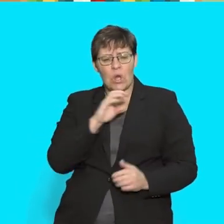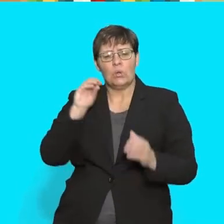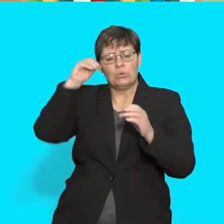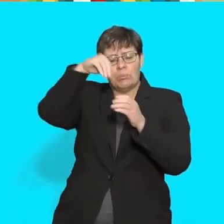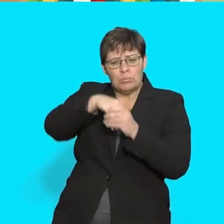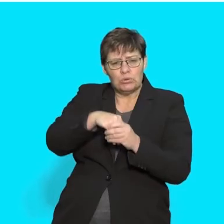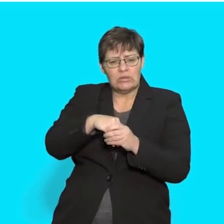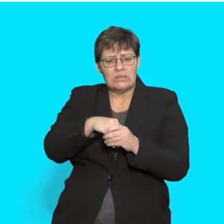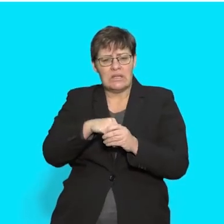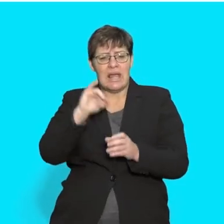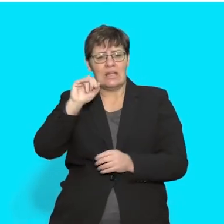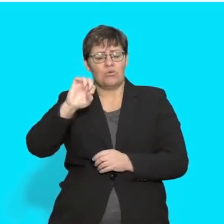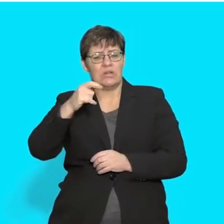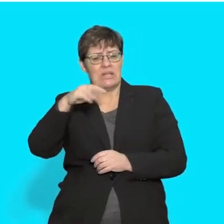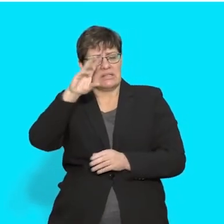into?